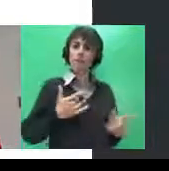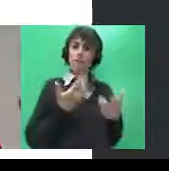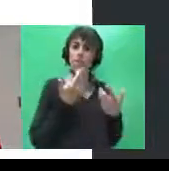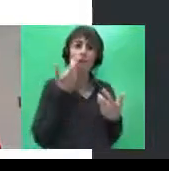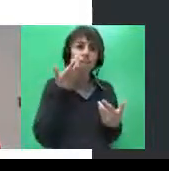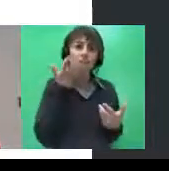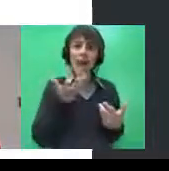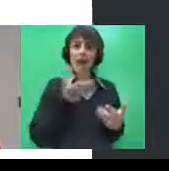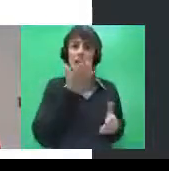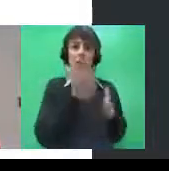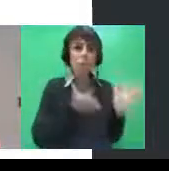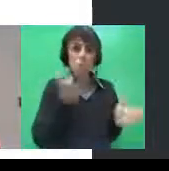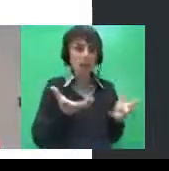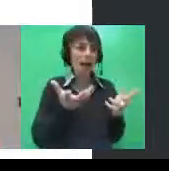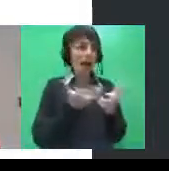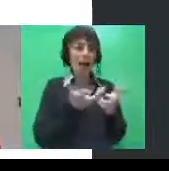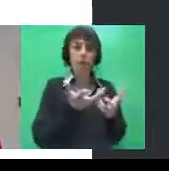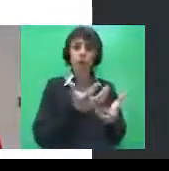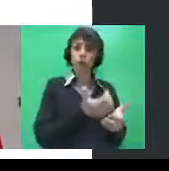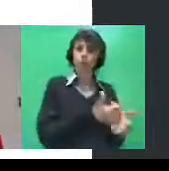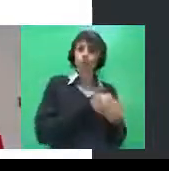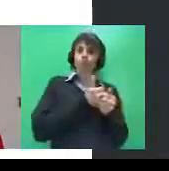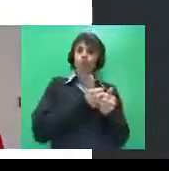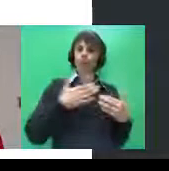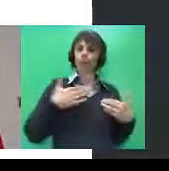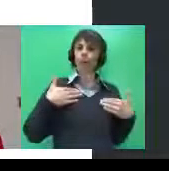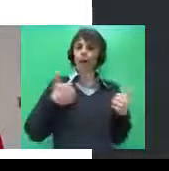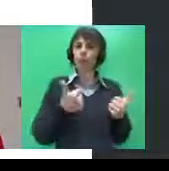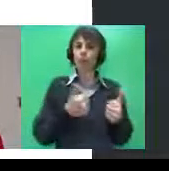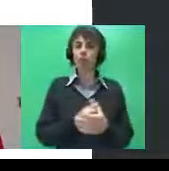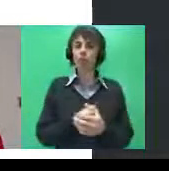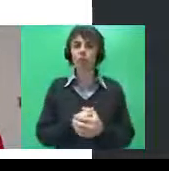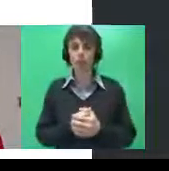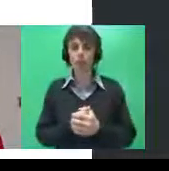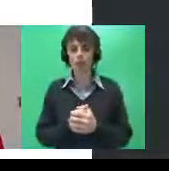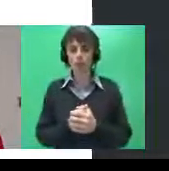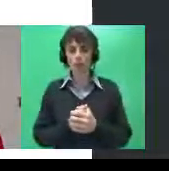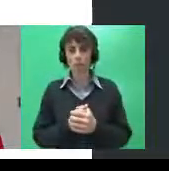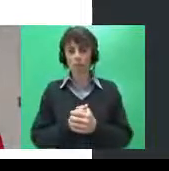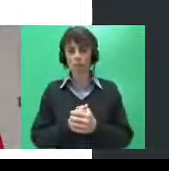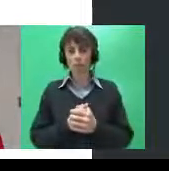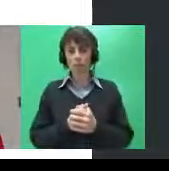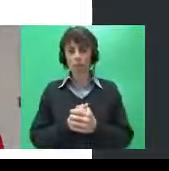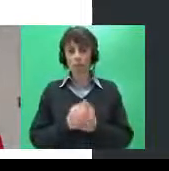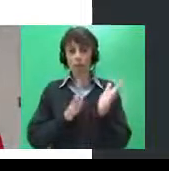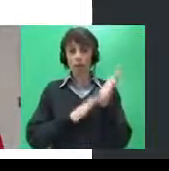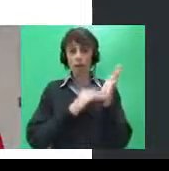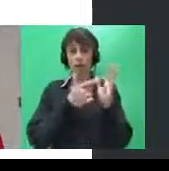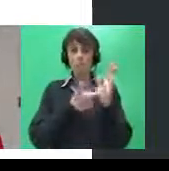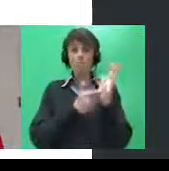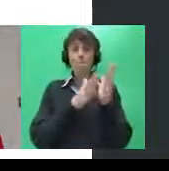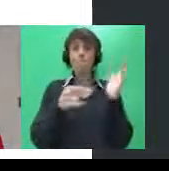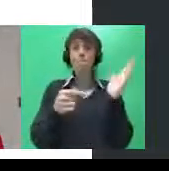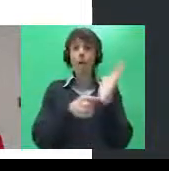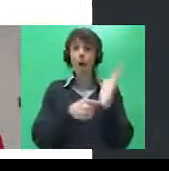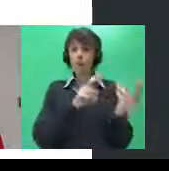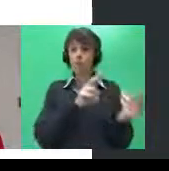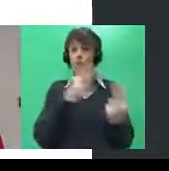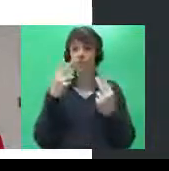every day play a really important role in our health. What the Marmot review 10 years on, which was published, I think, in